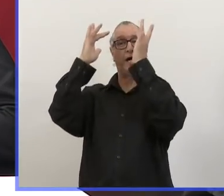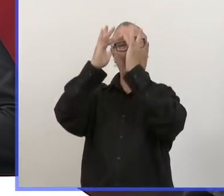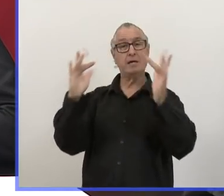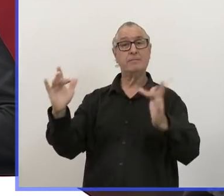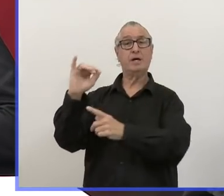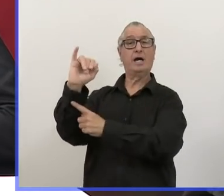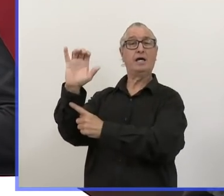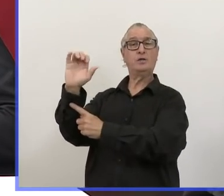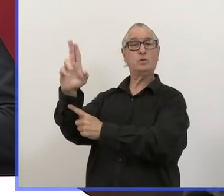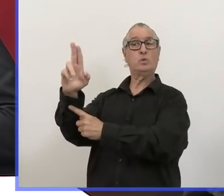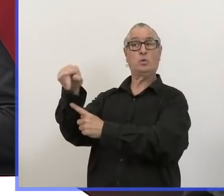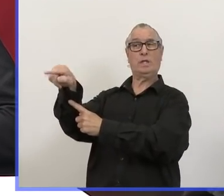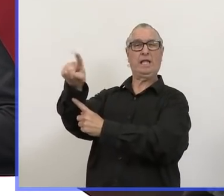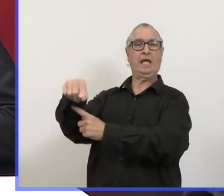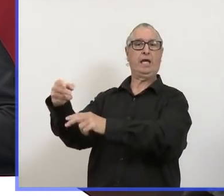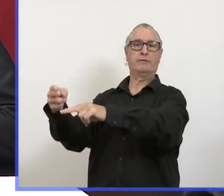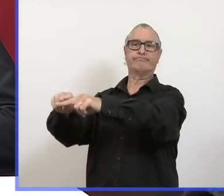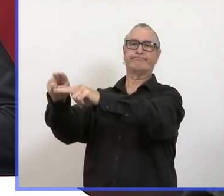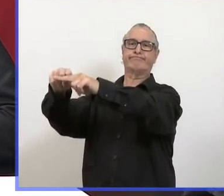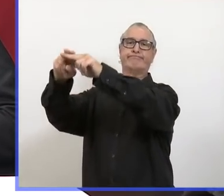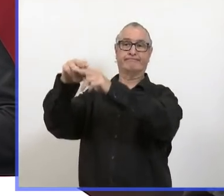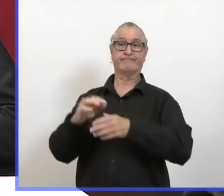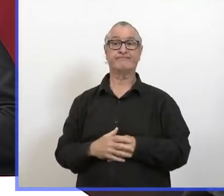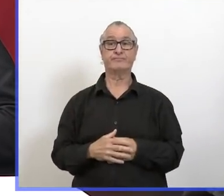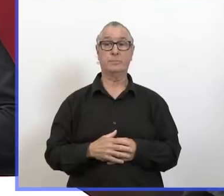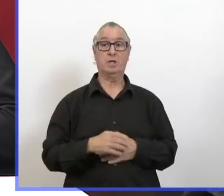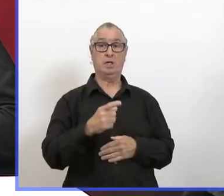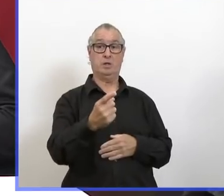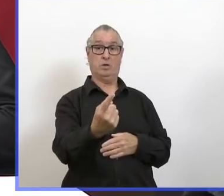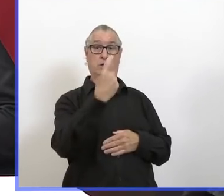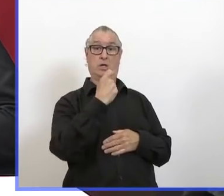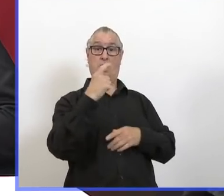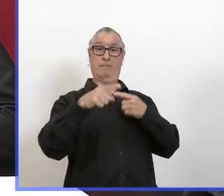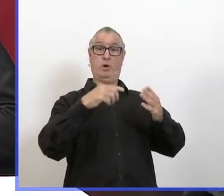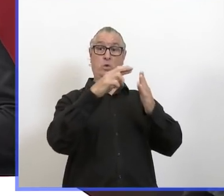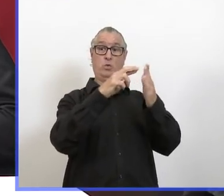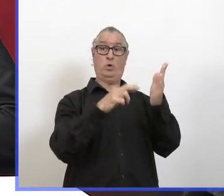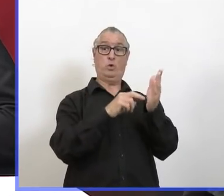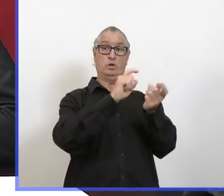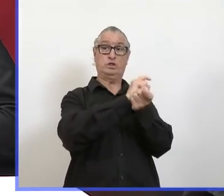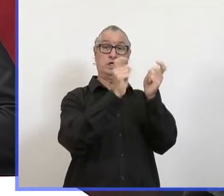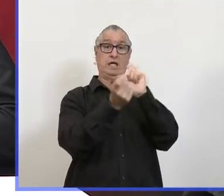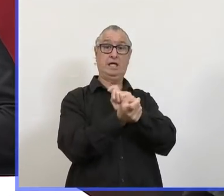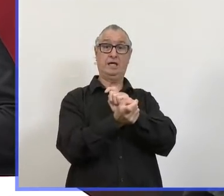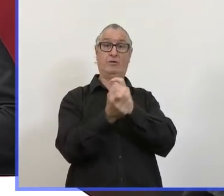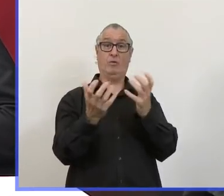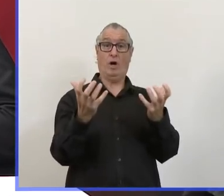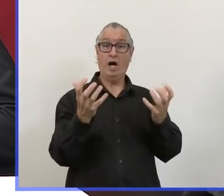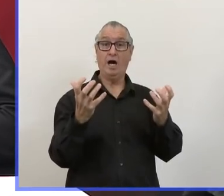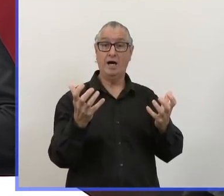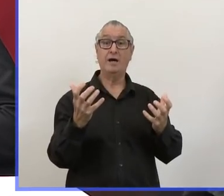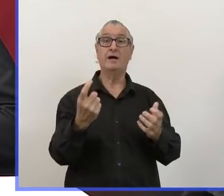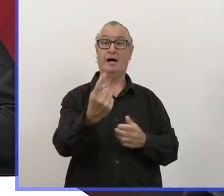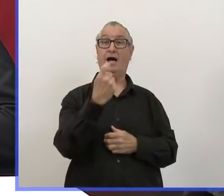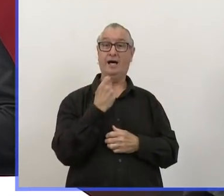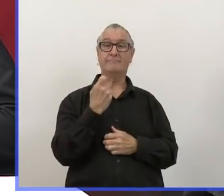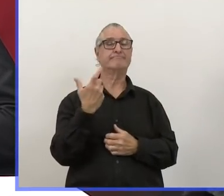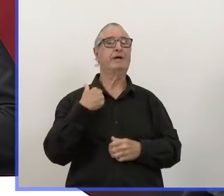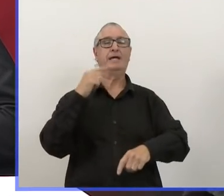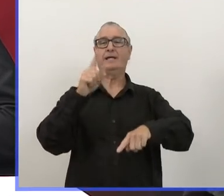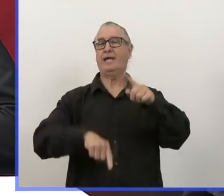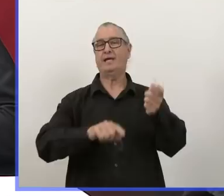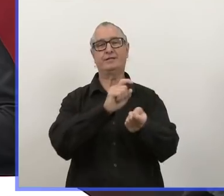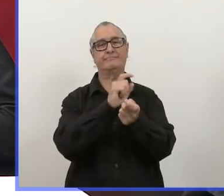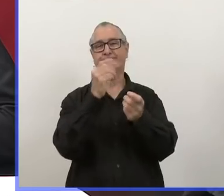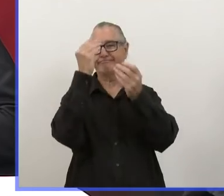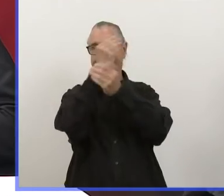early to speculate on that. You know, we are looking at our numbers. We're looking at our acute care system. We're looking at our case counts. Our case counts are still high. They have come